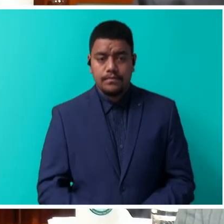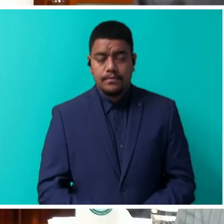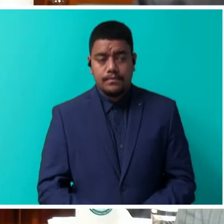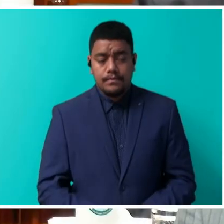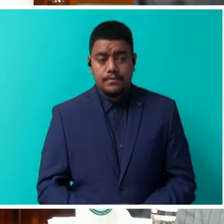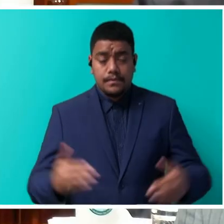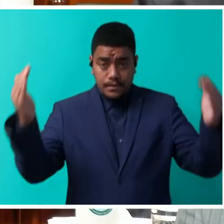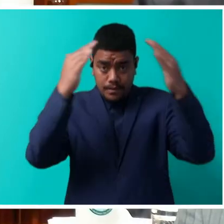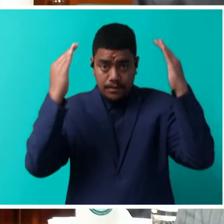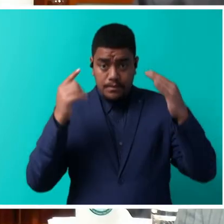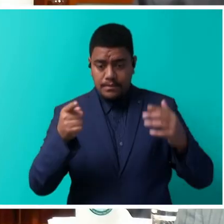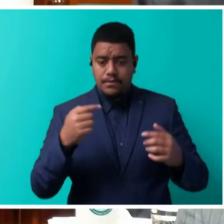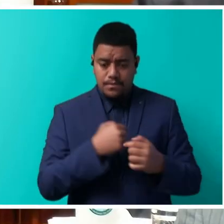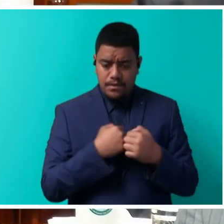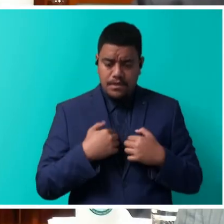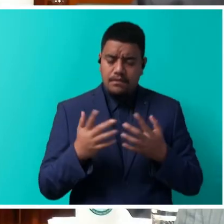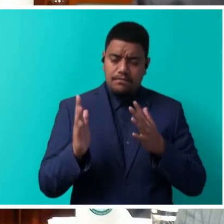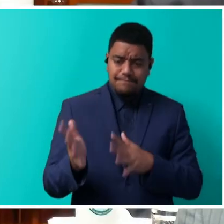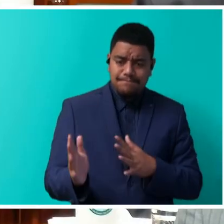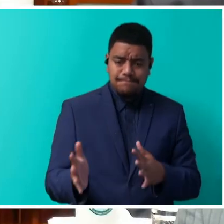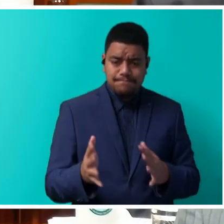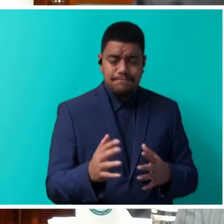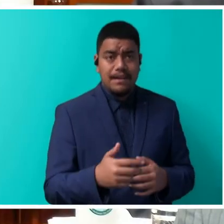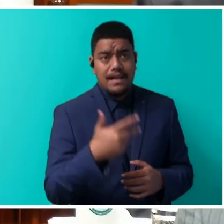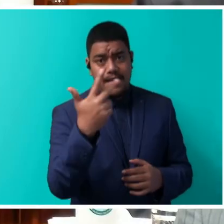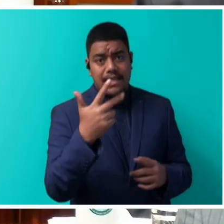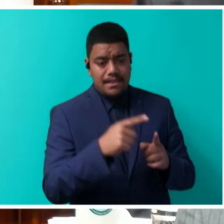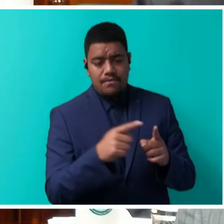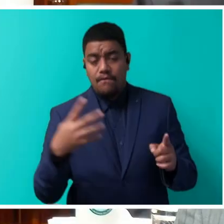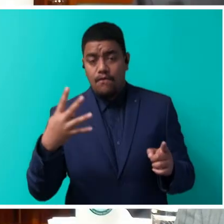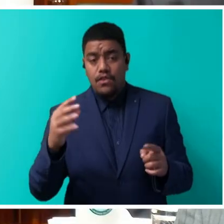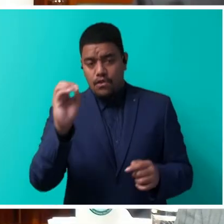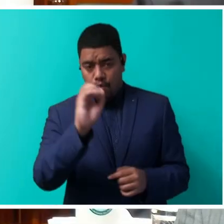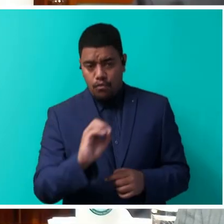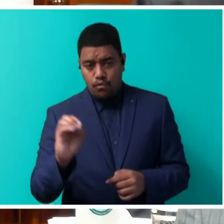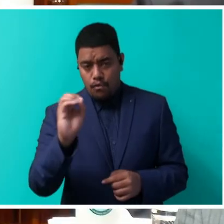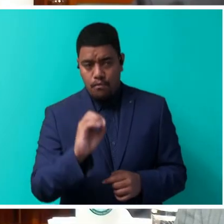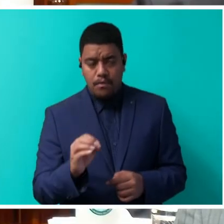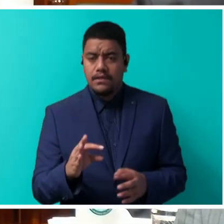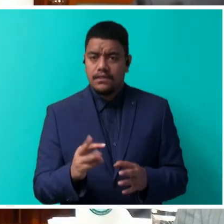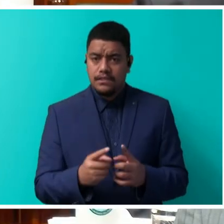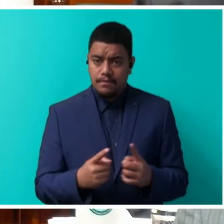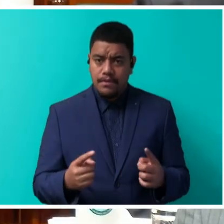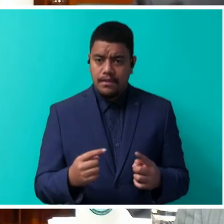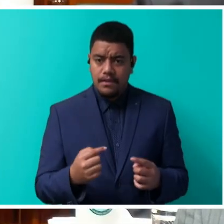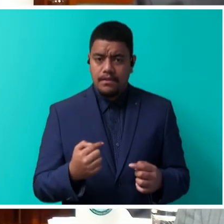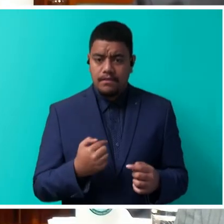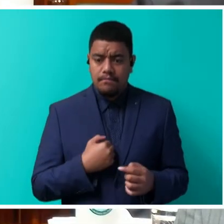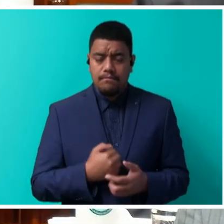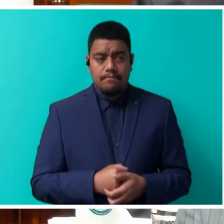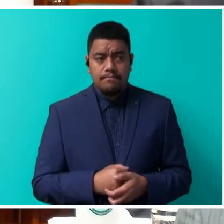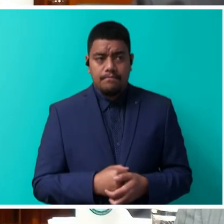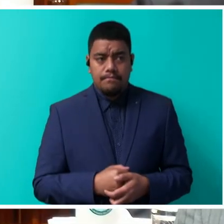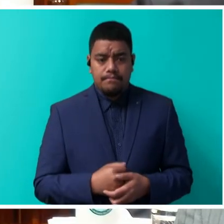Mr. Speaker, sir, the town session was held with diaspora from 18 to 14 of October. Something I came